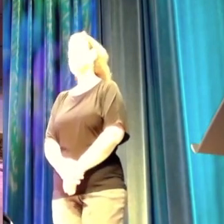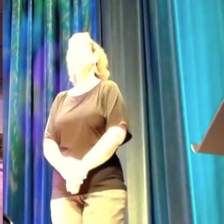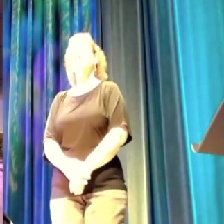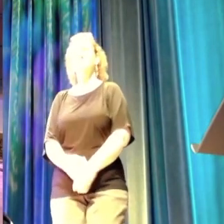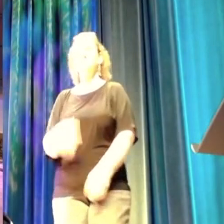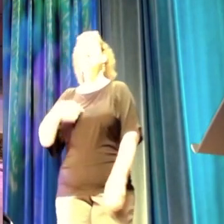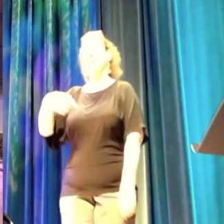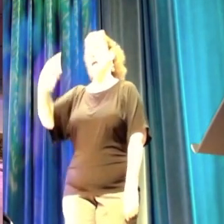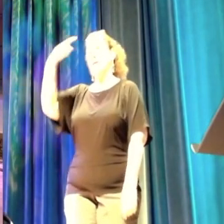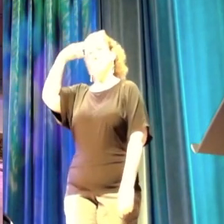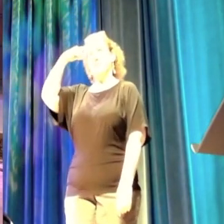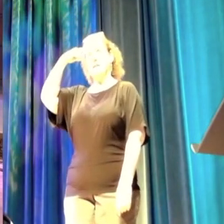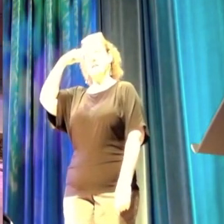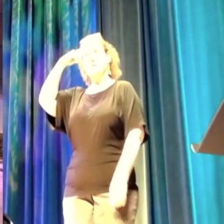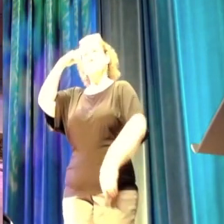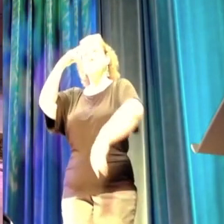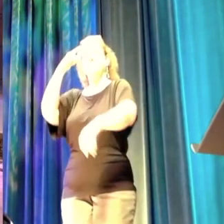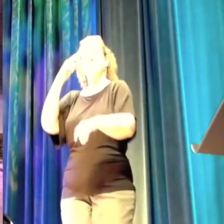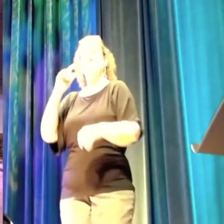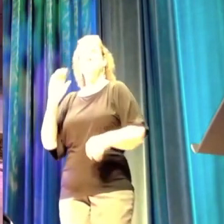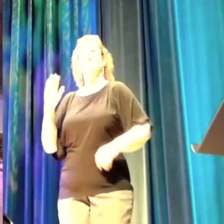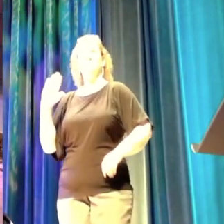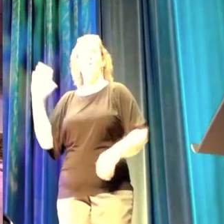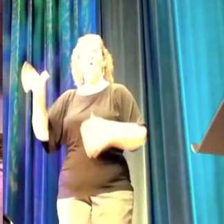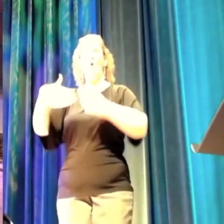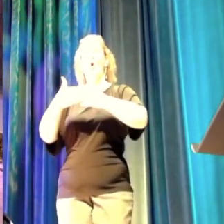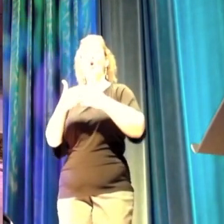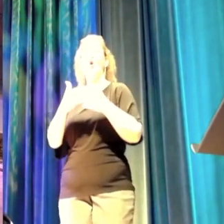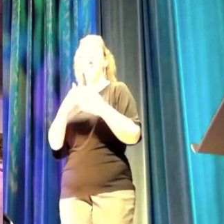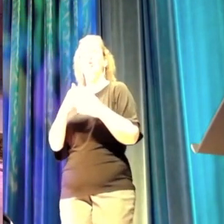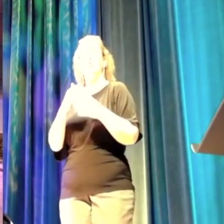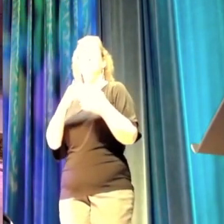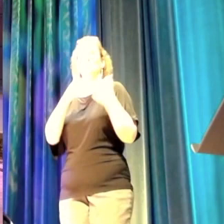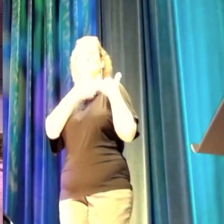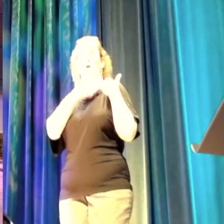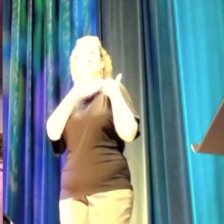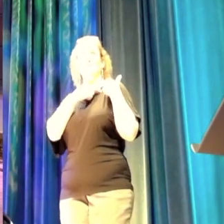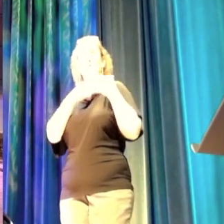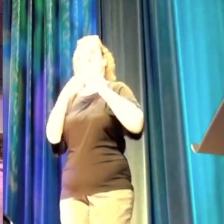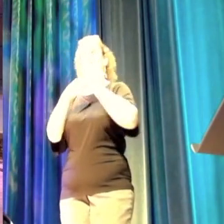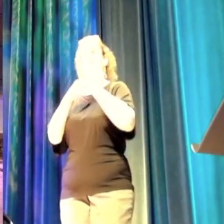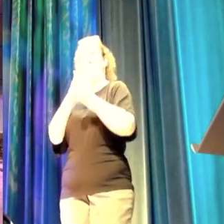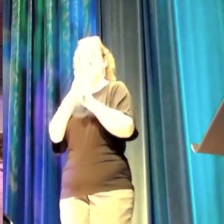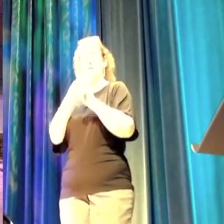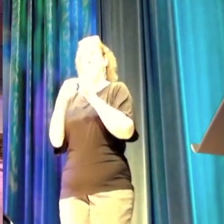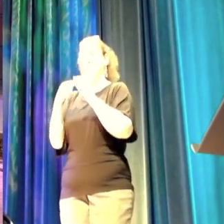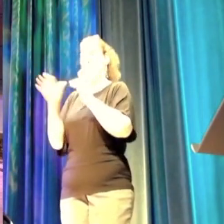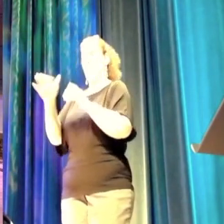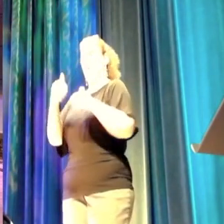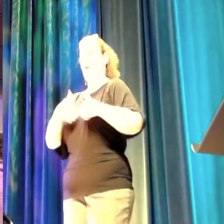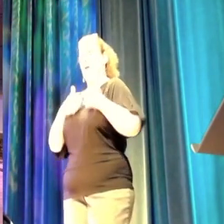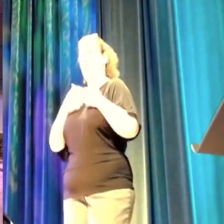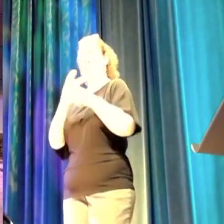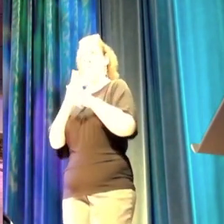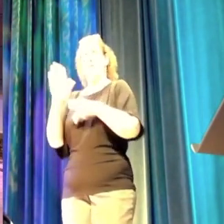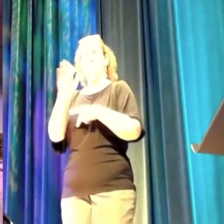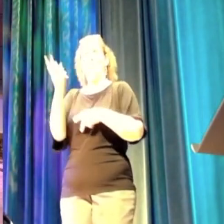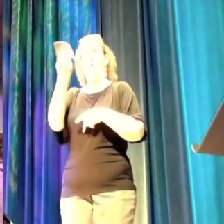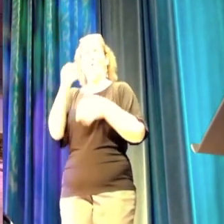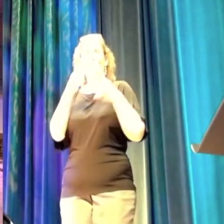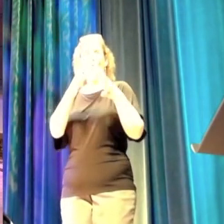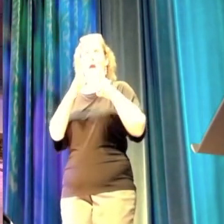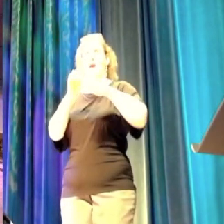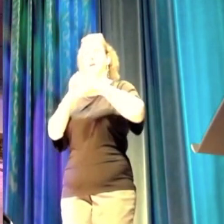I think it is everyone's obligation they owe to themselves and to their lives to figure out their own way up their